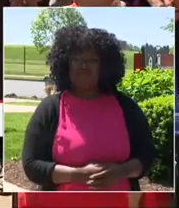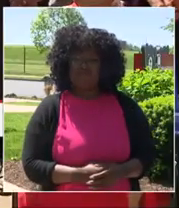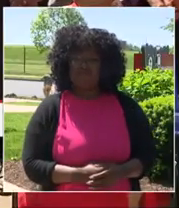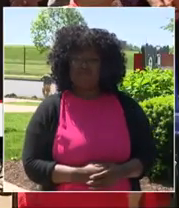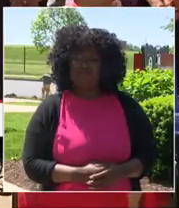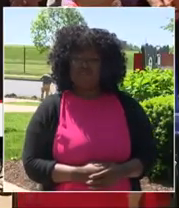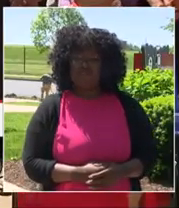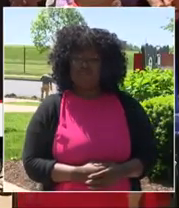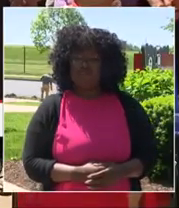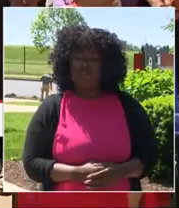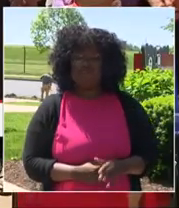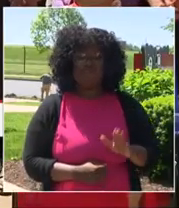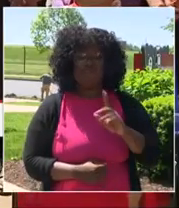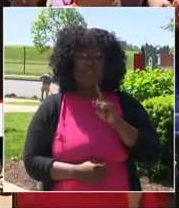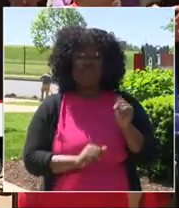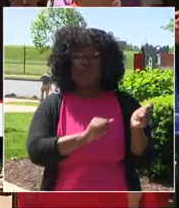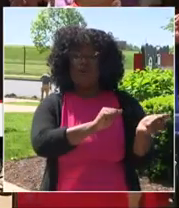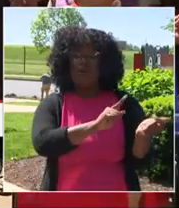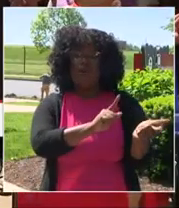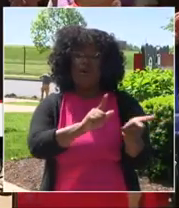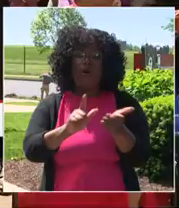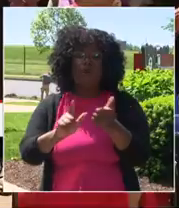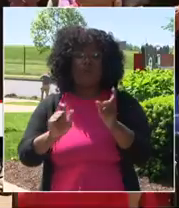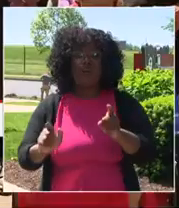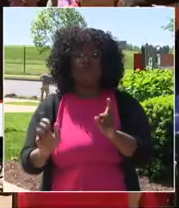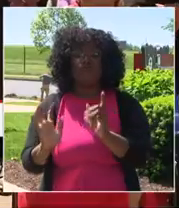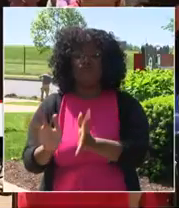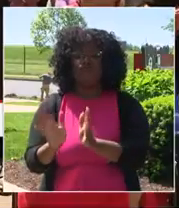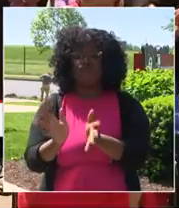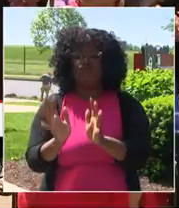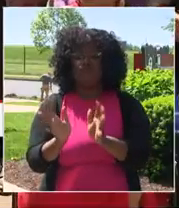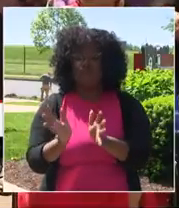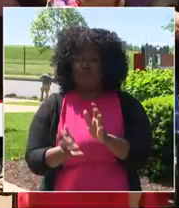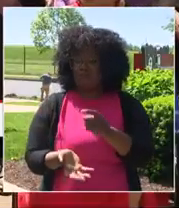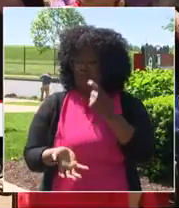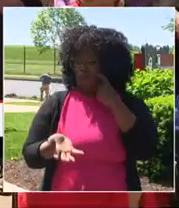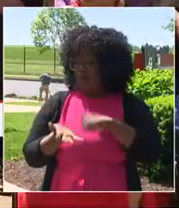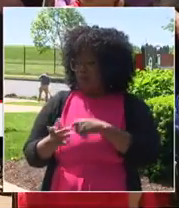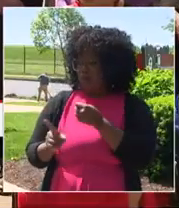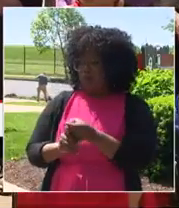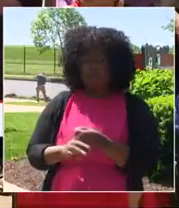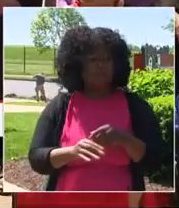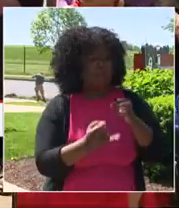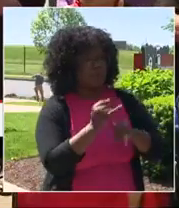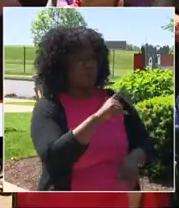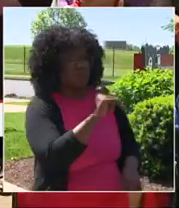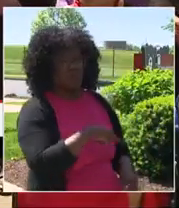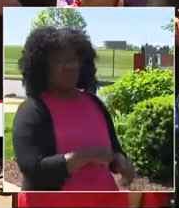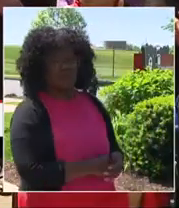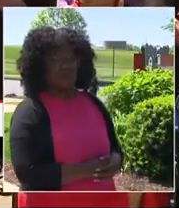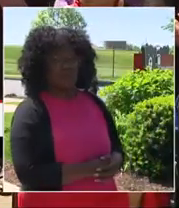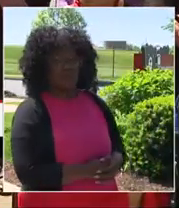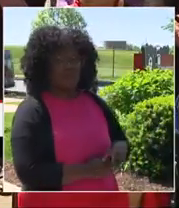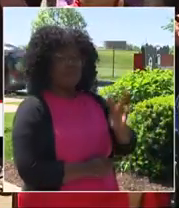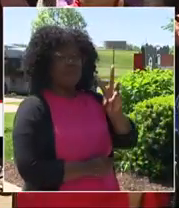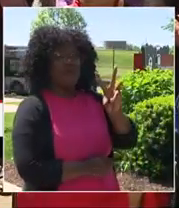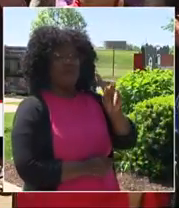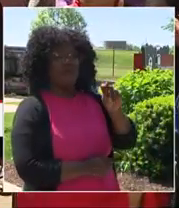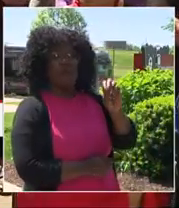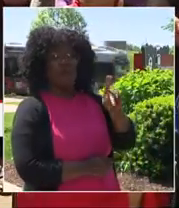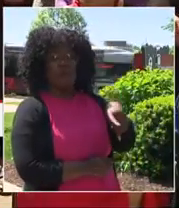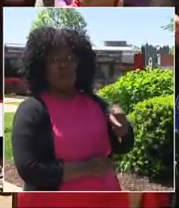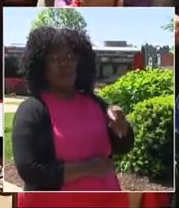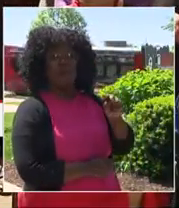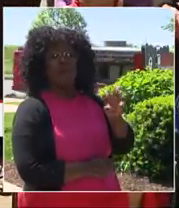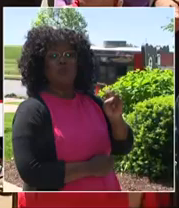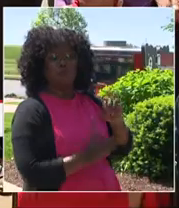everybody needs to be talking and recognizing the impacts. Yes, last question. Yes. News. In terms of the